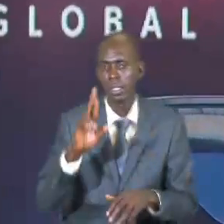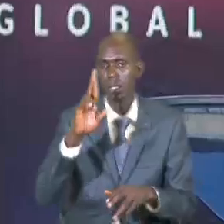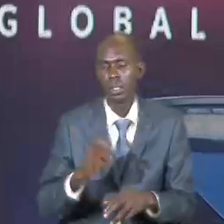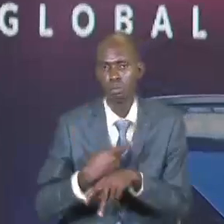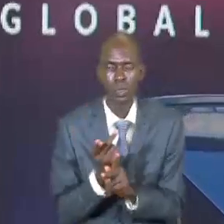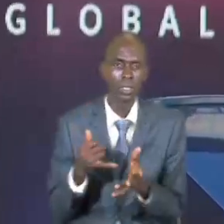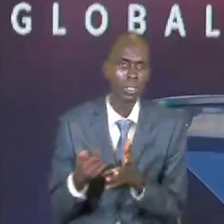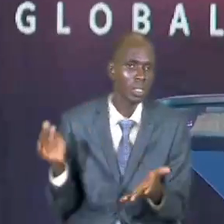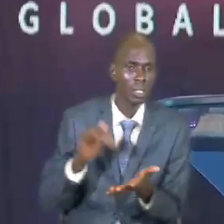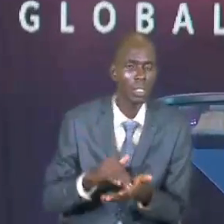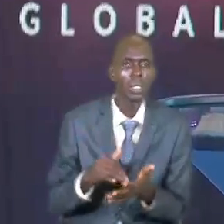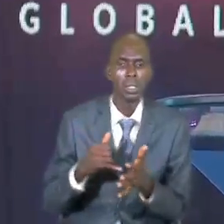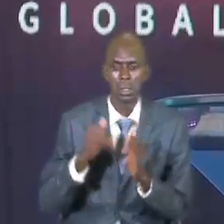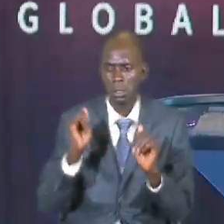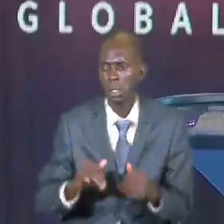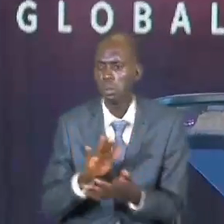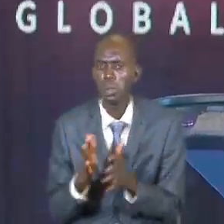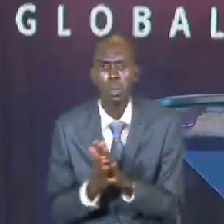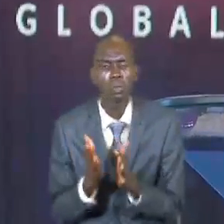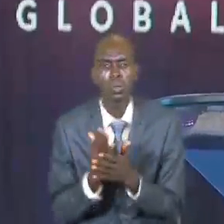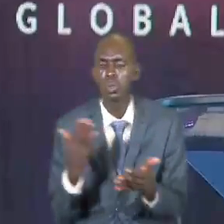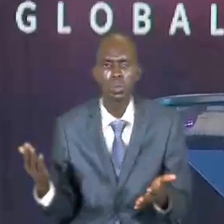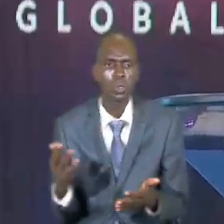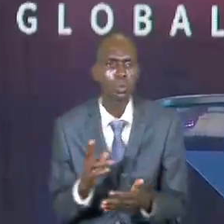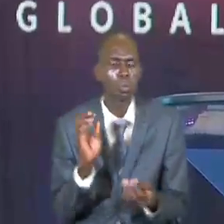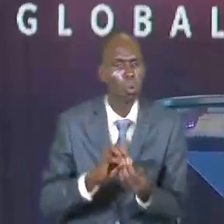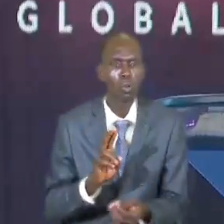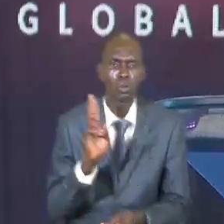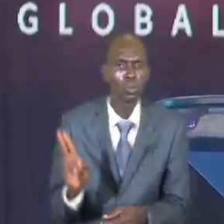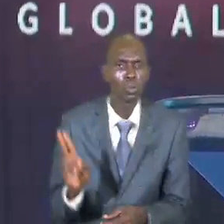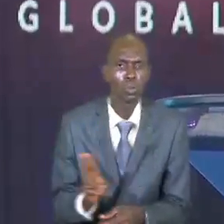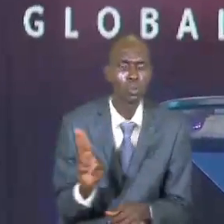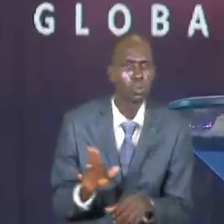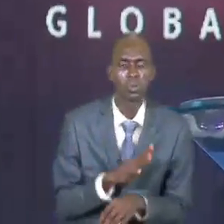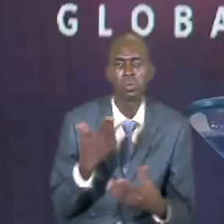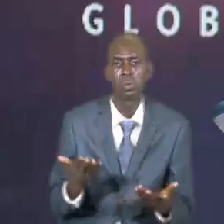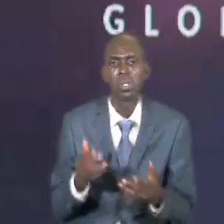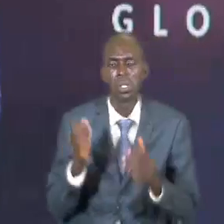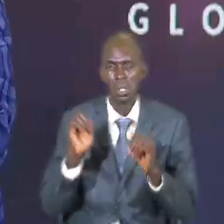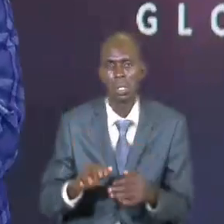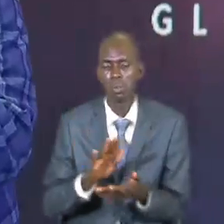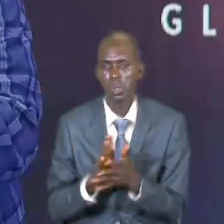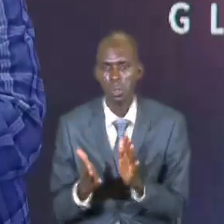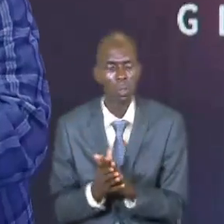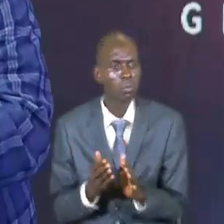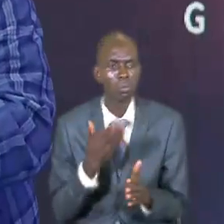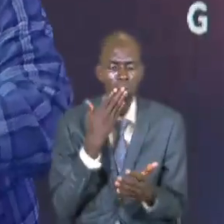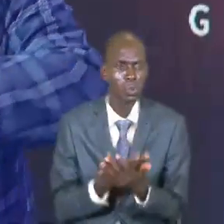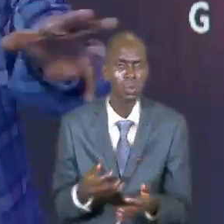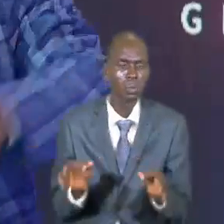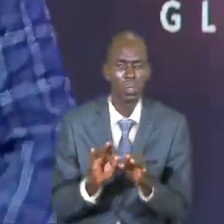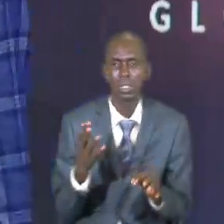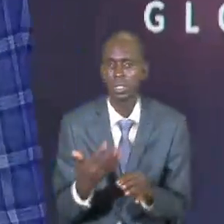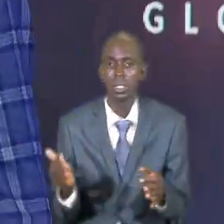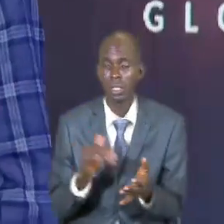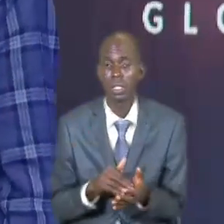some useful exercise books. They can become some good biographies. Conversion is to take what is useless